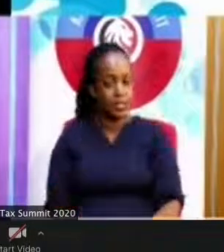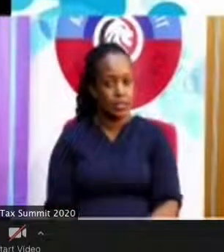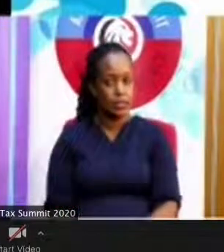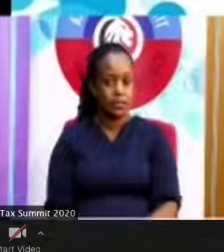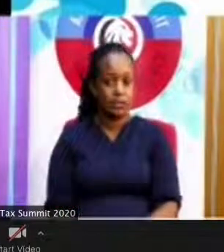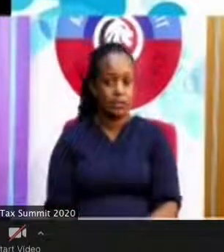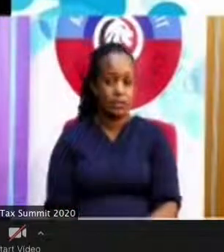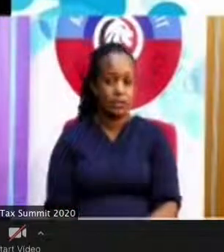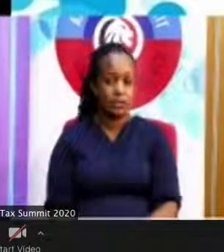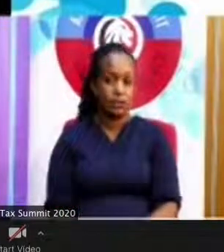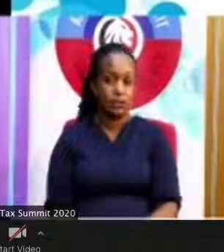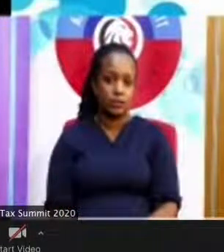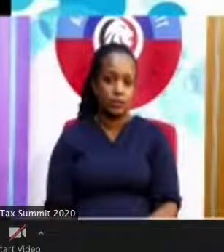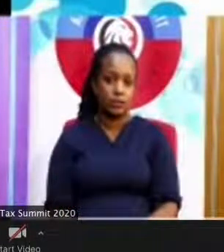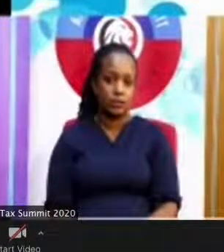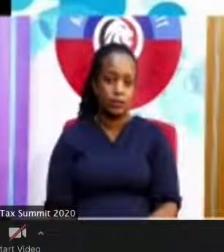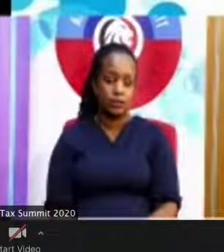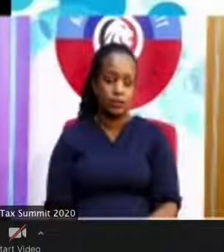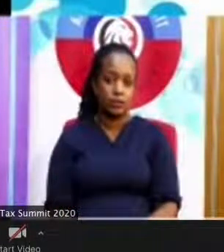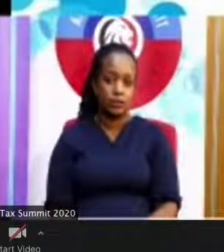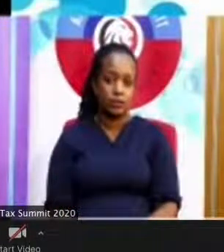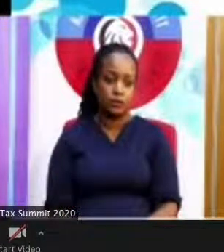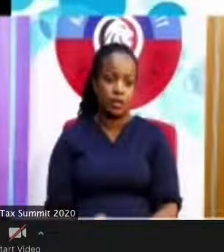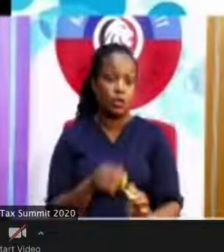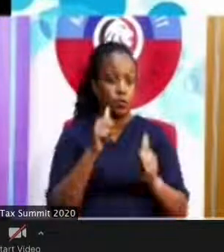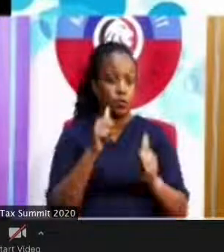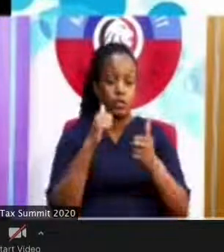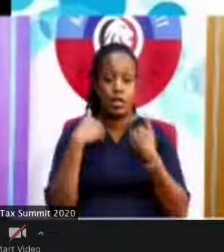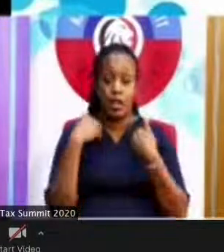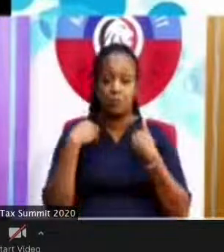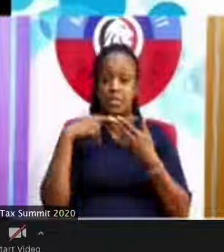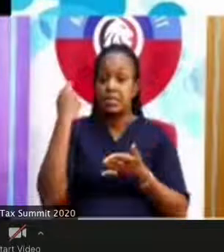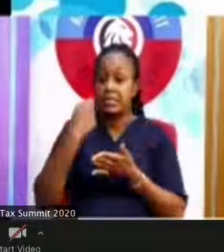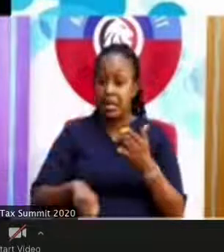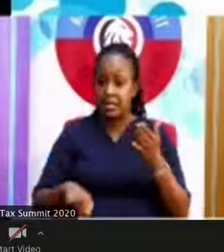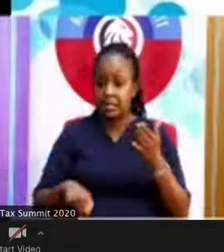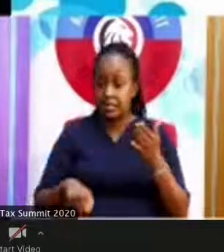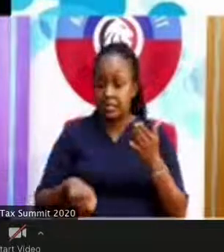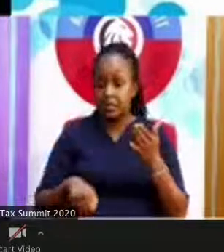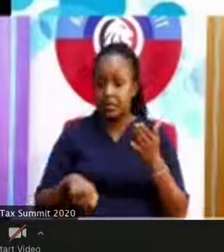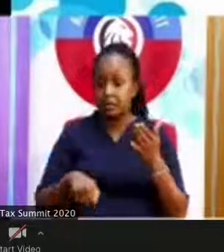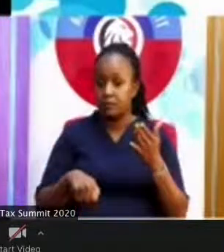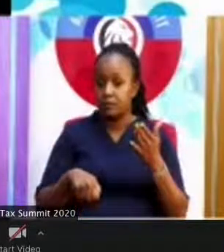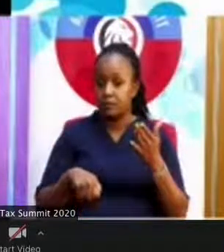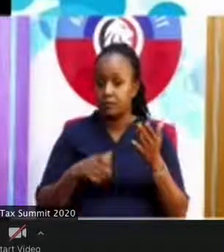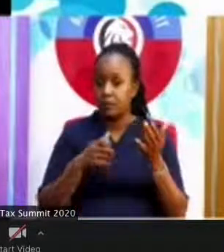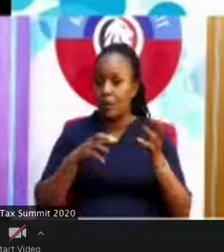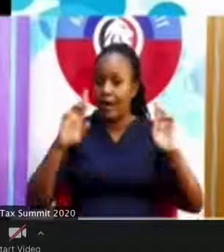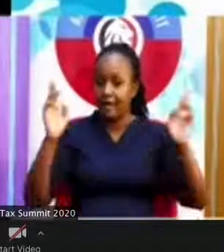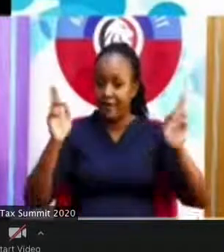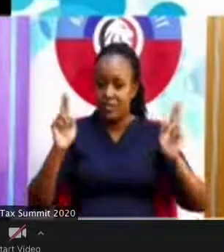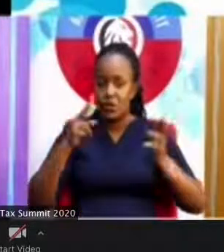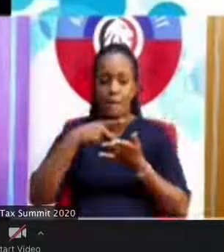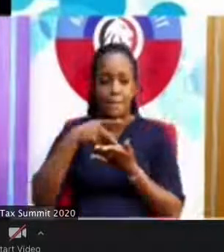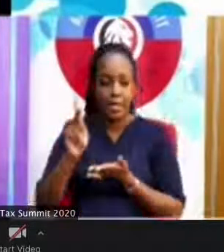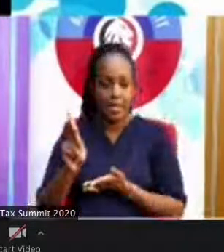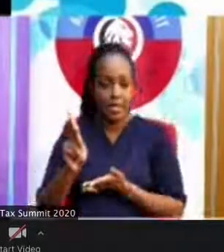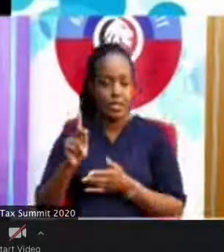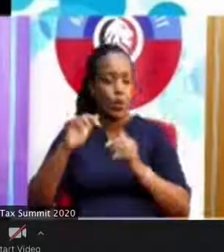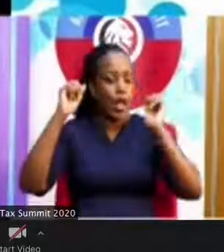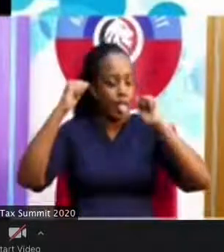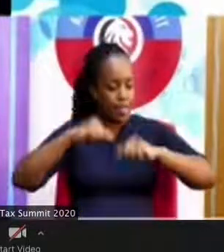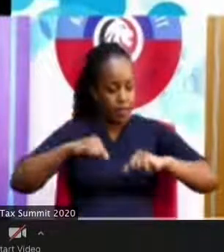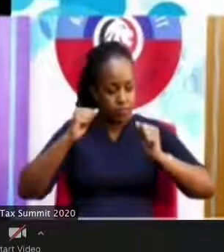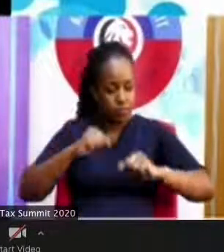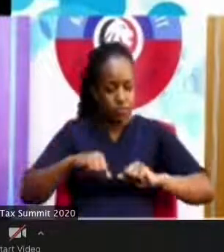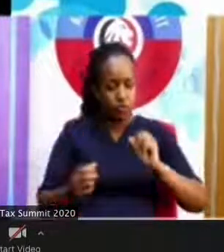or that were having tax payments and were willing and ready to pay, they were able to come up